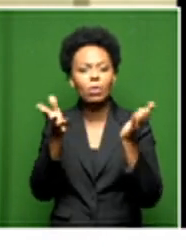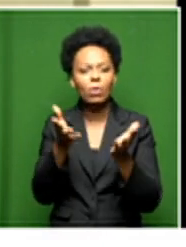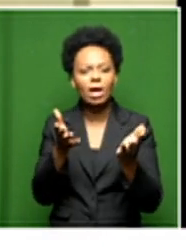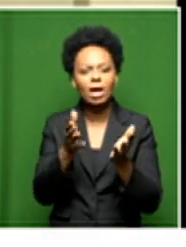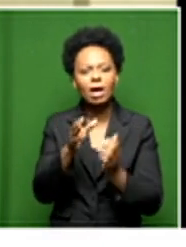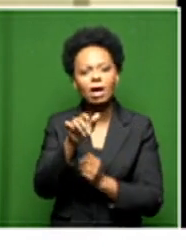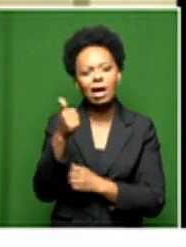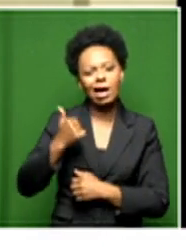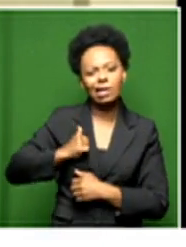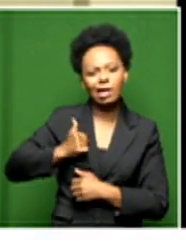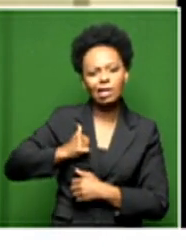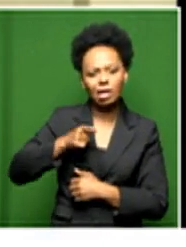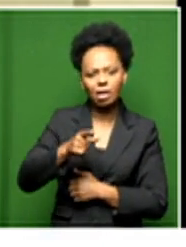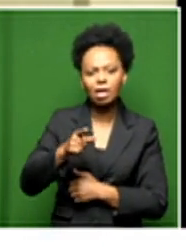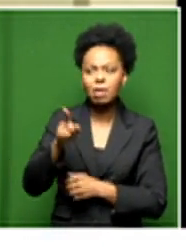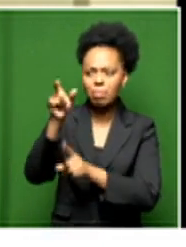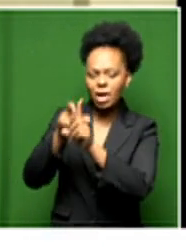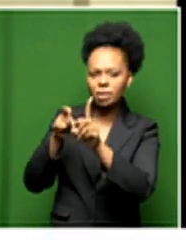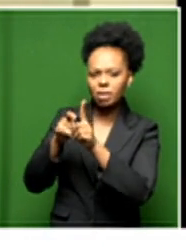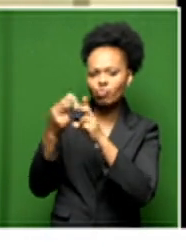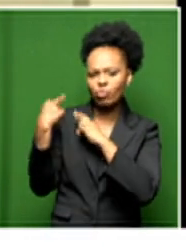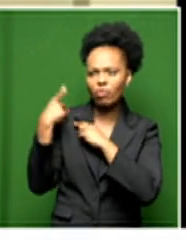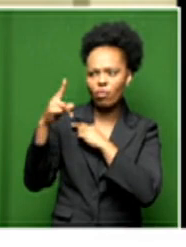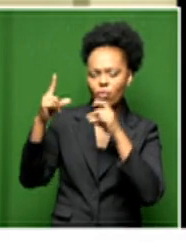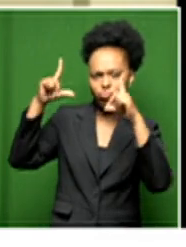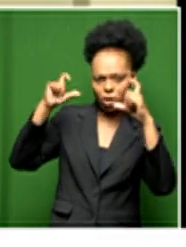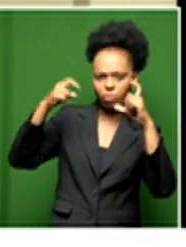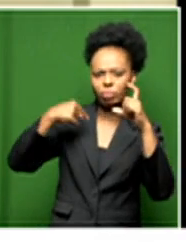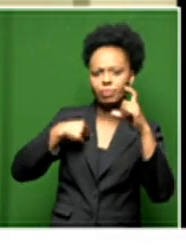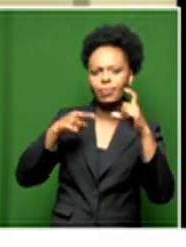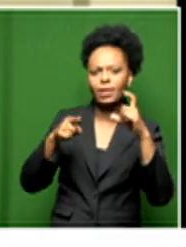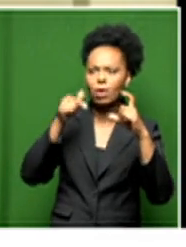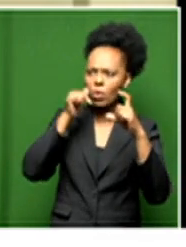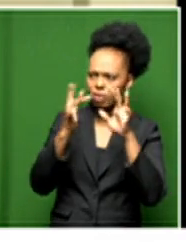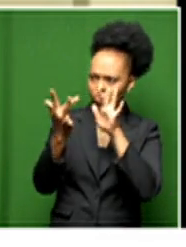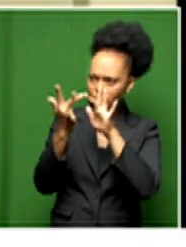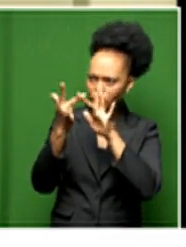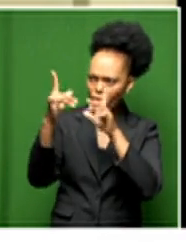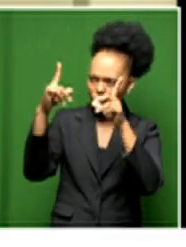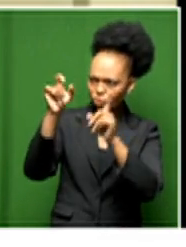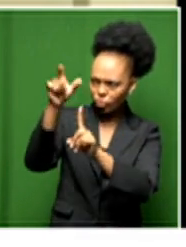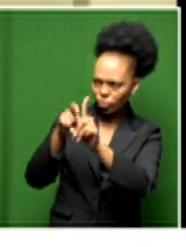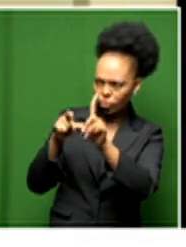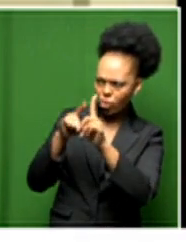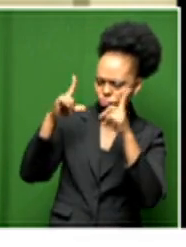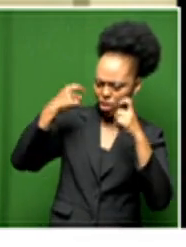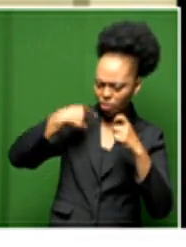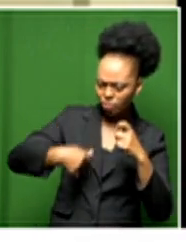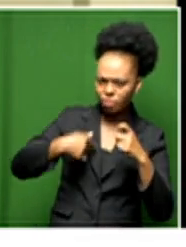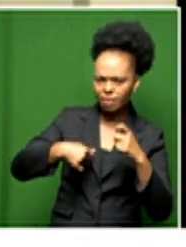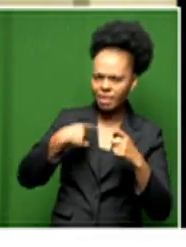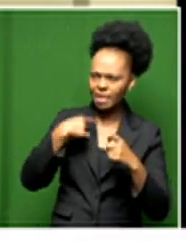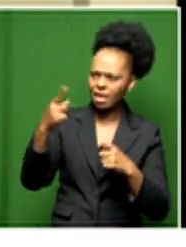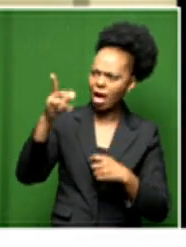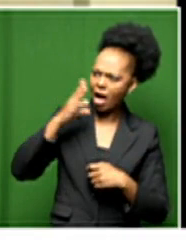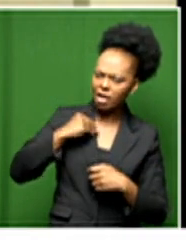someone pointed out that this was from that photo shoot. And when I contacted the photographer, I was told that I'd signed a document and